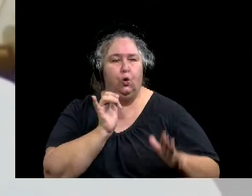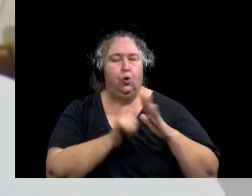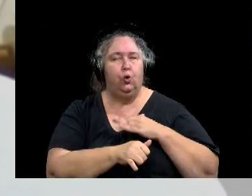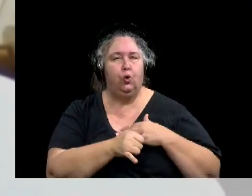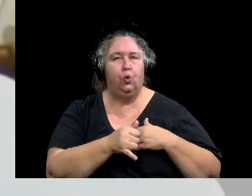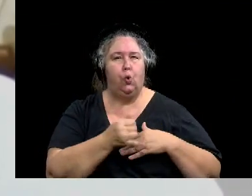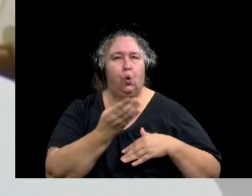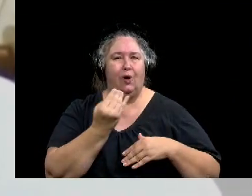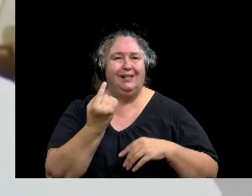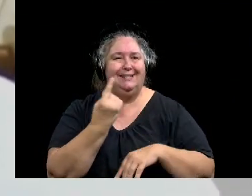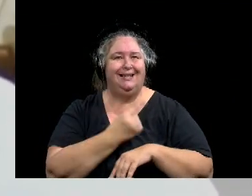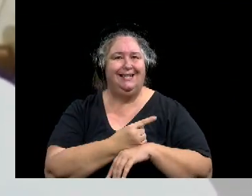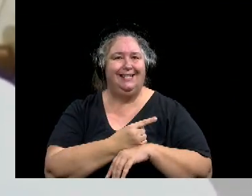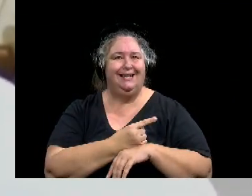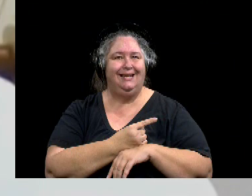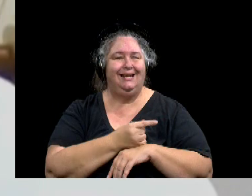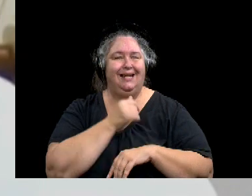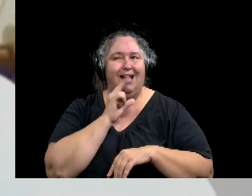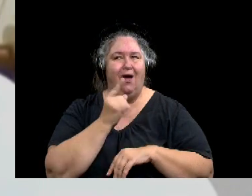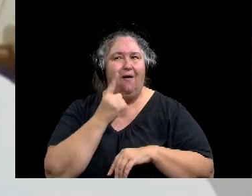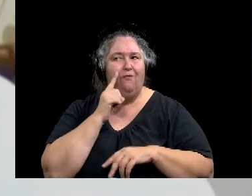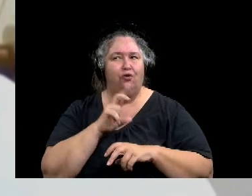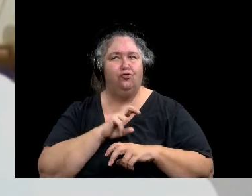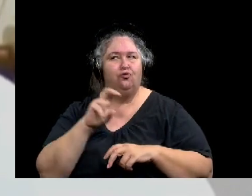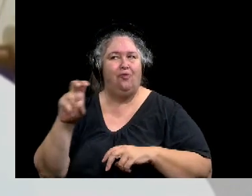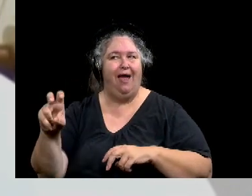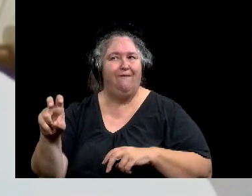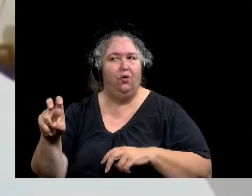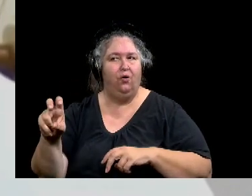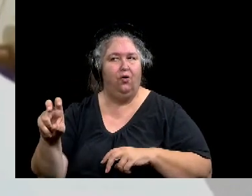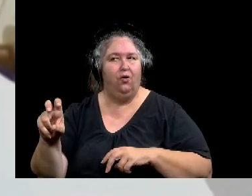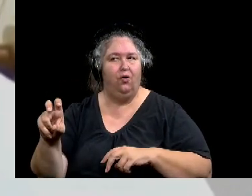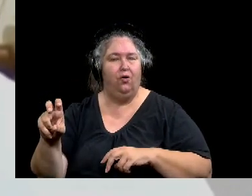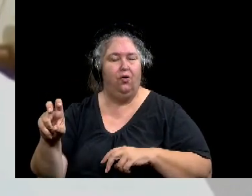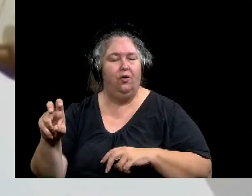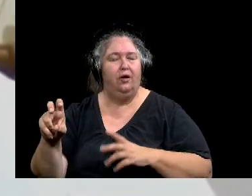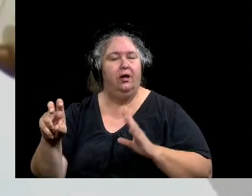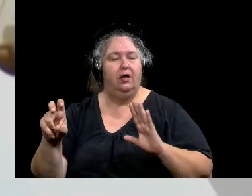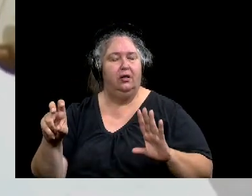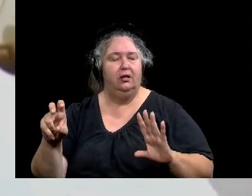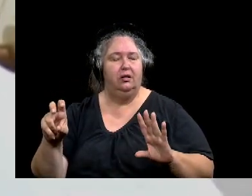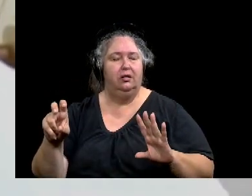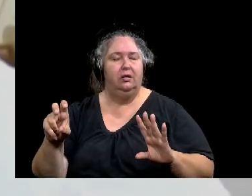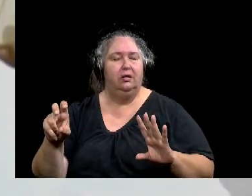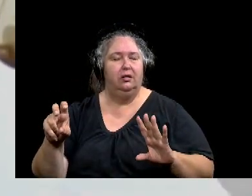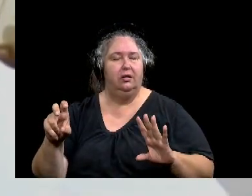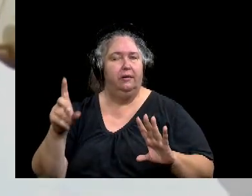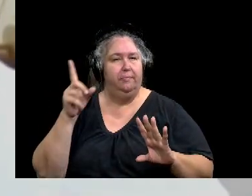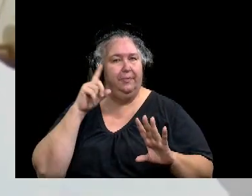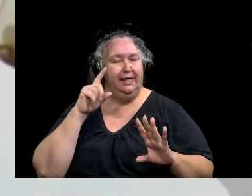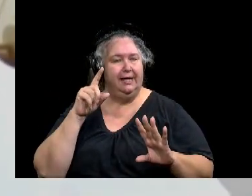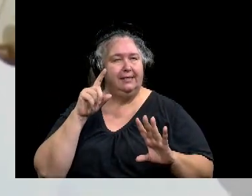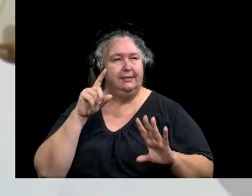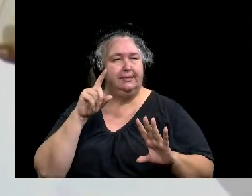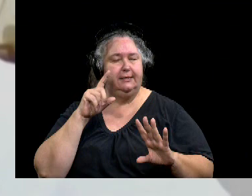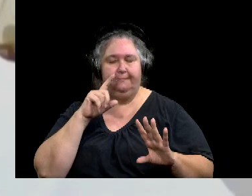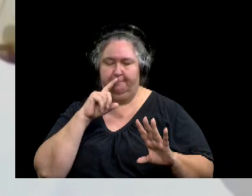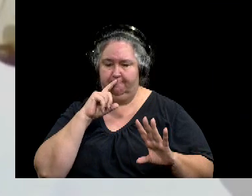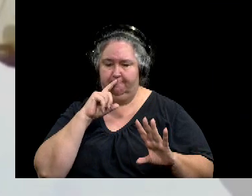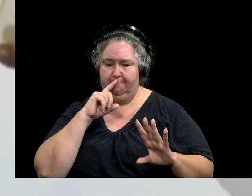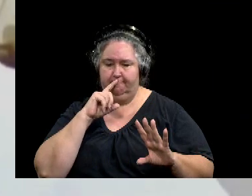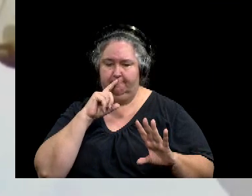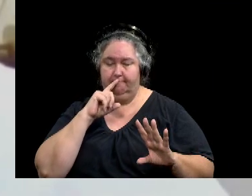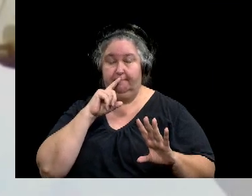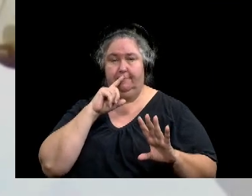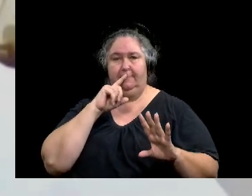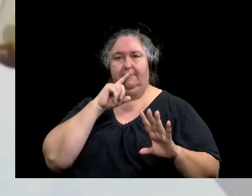not just for travel, but given the very high prevalence of a contagious, potentially